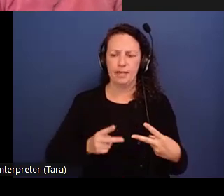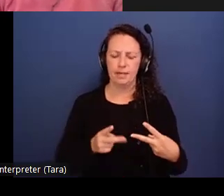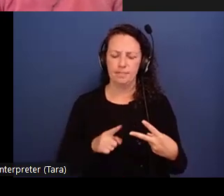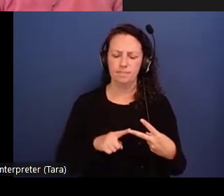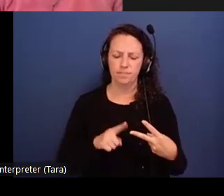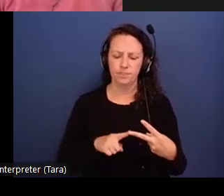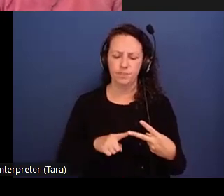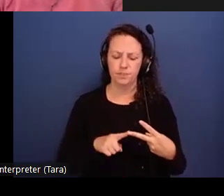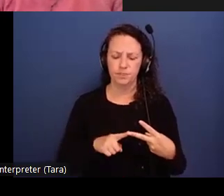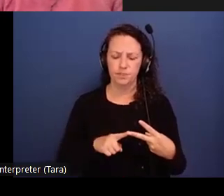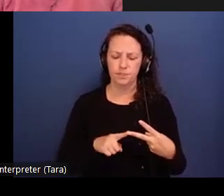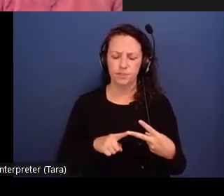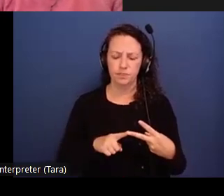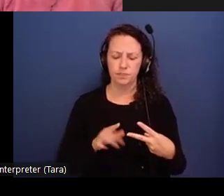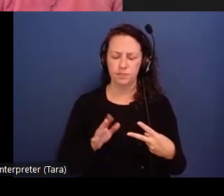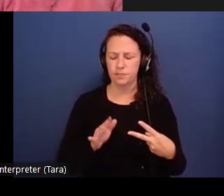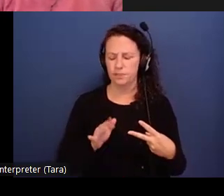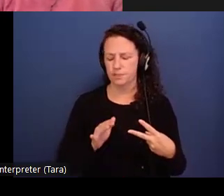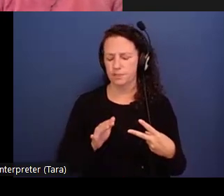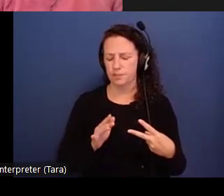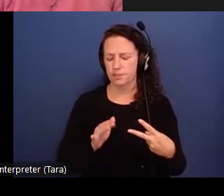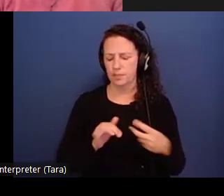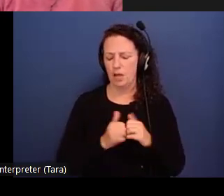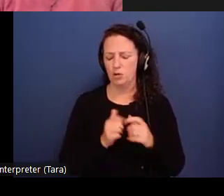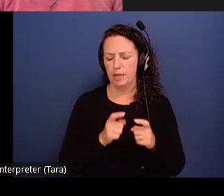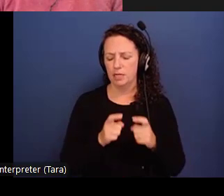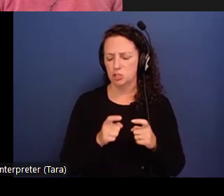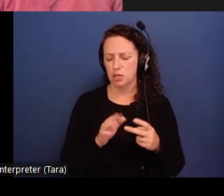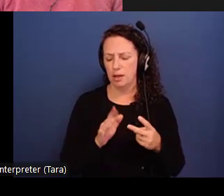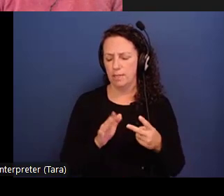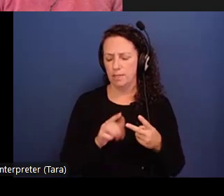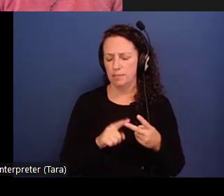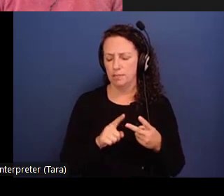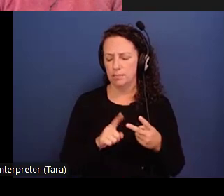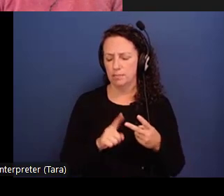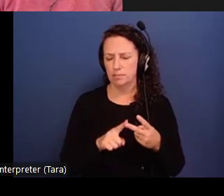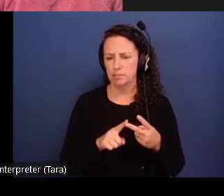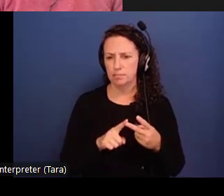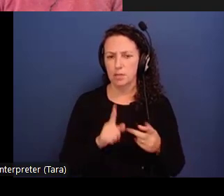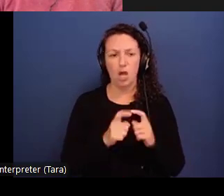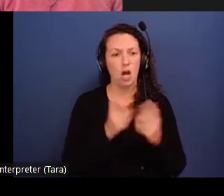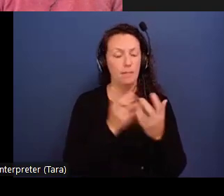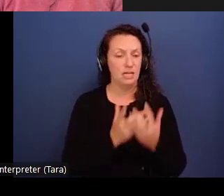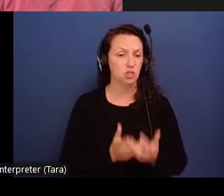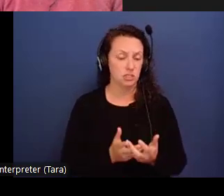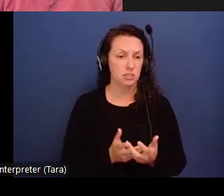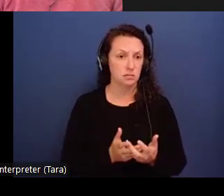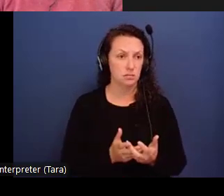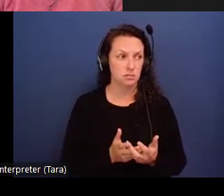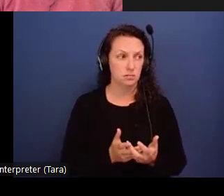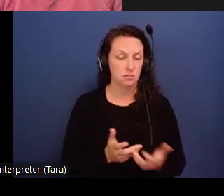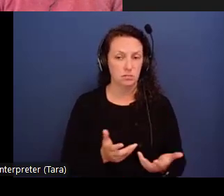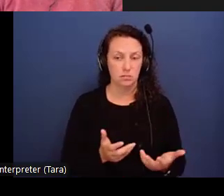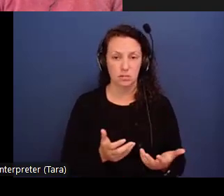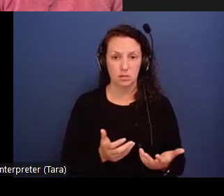the aspect of your accommodations, because self-employed is just that you don't go to